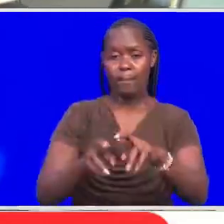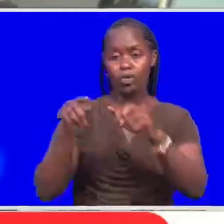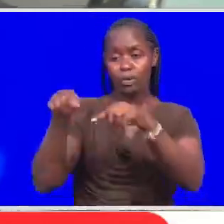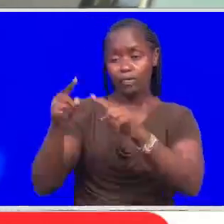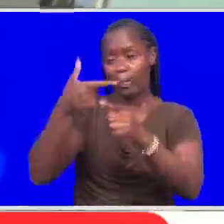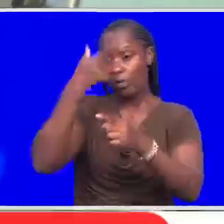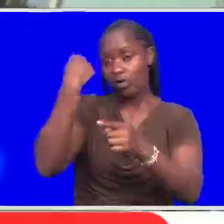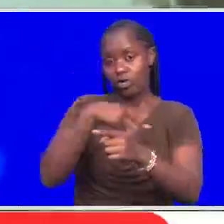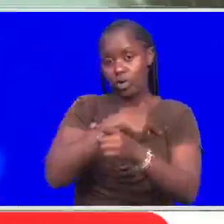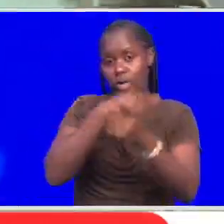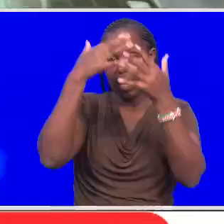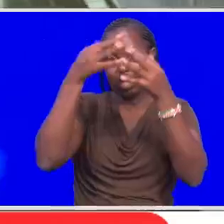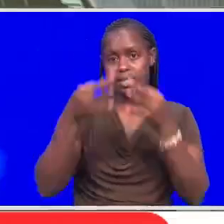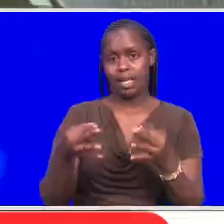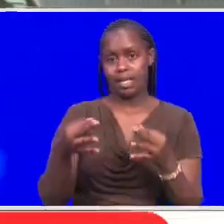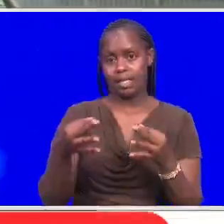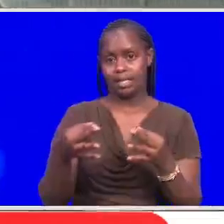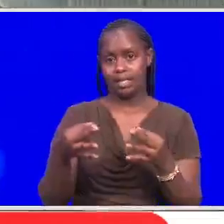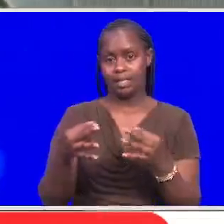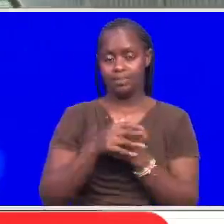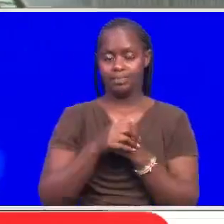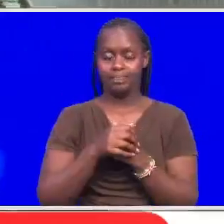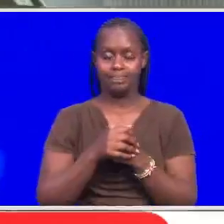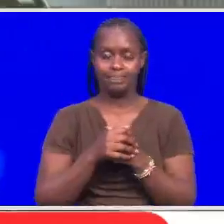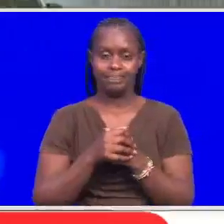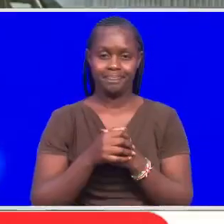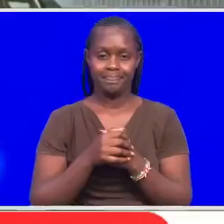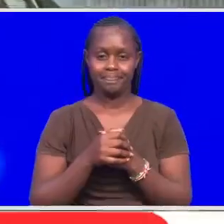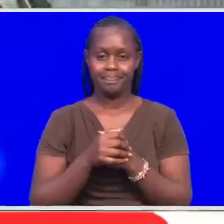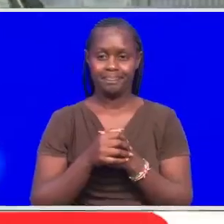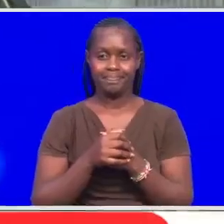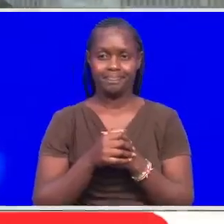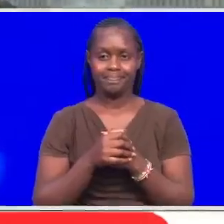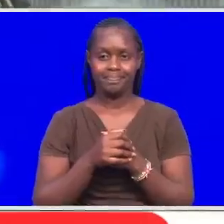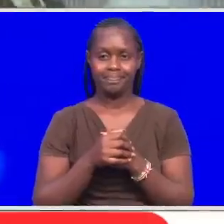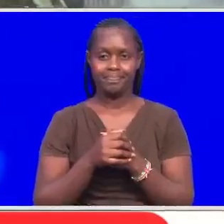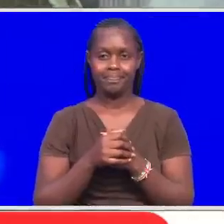Mike Kagwango, TV 47, Nairobi.